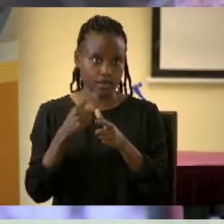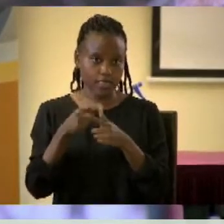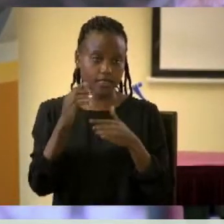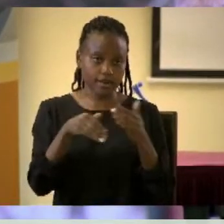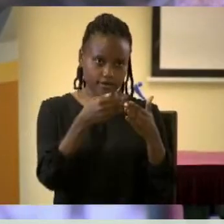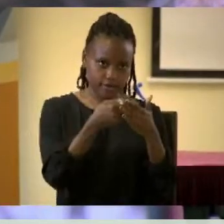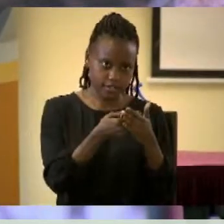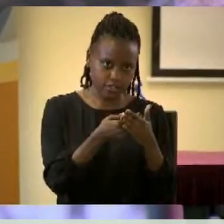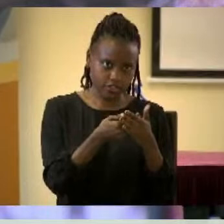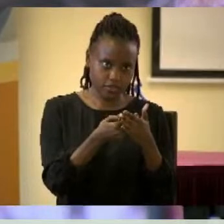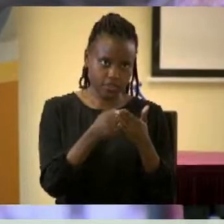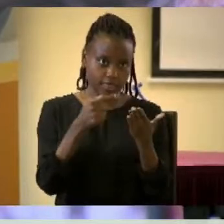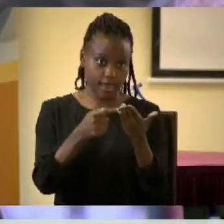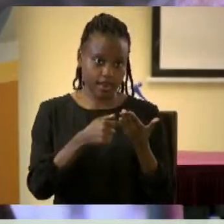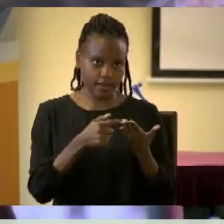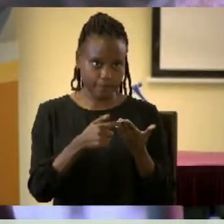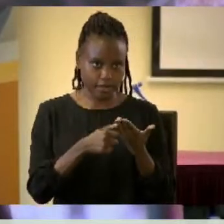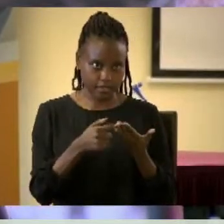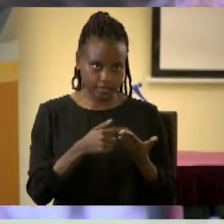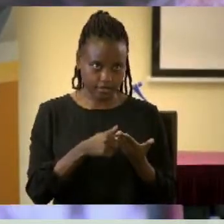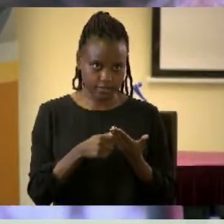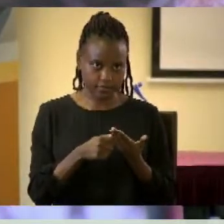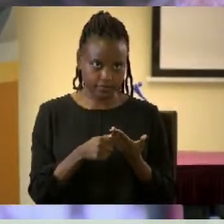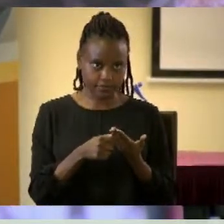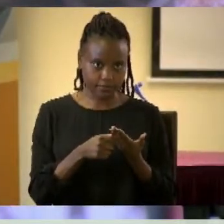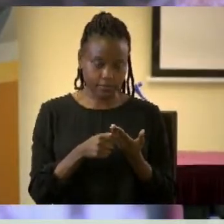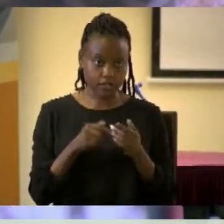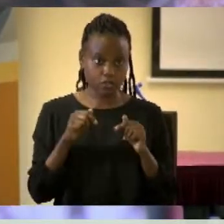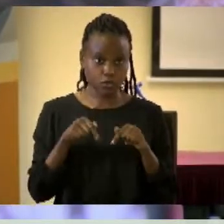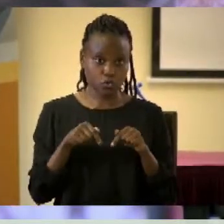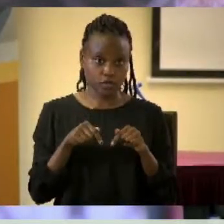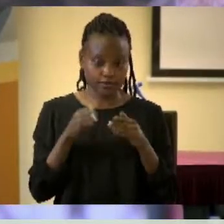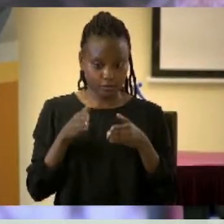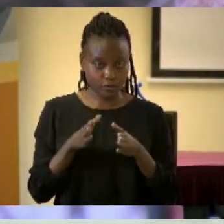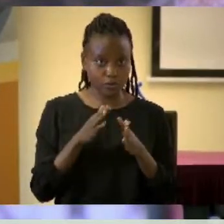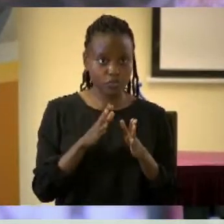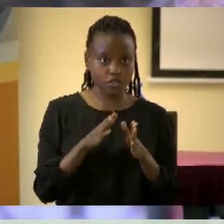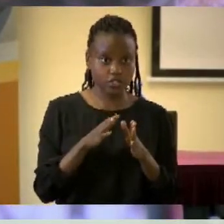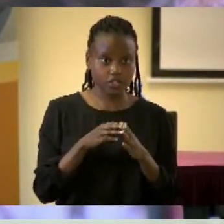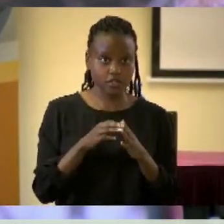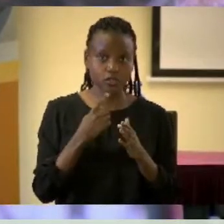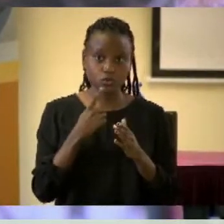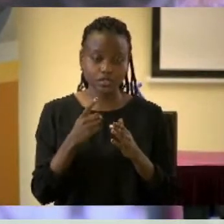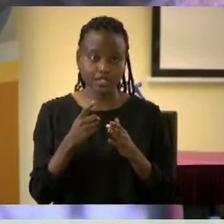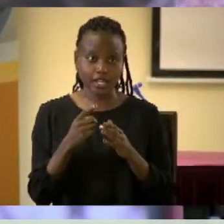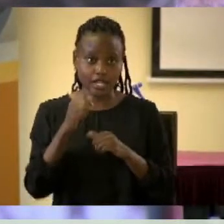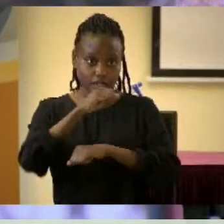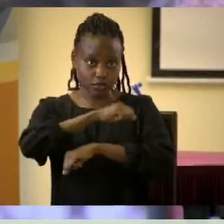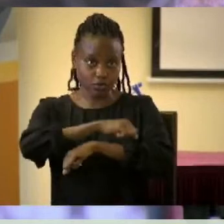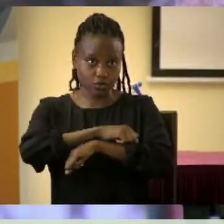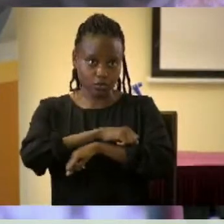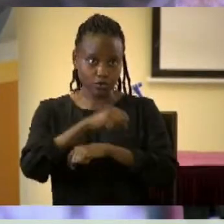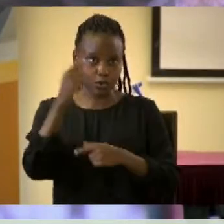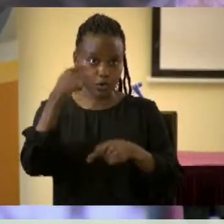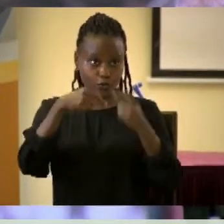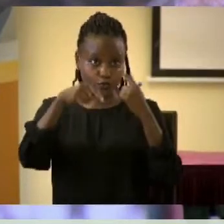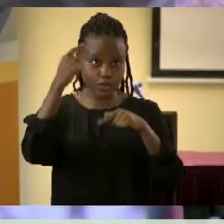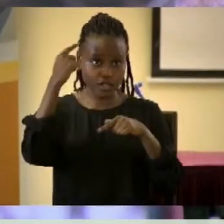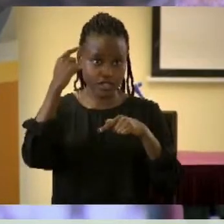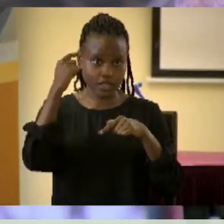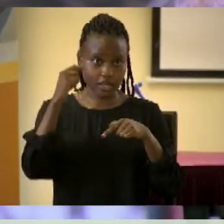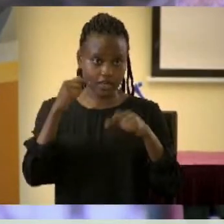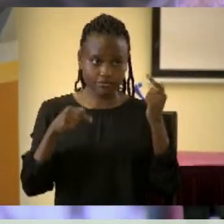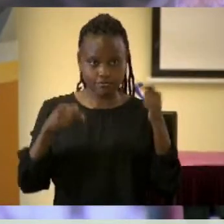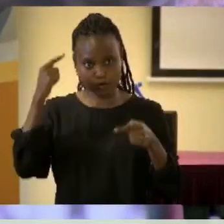debate. May I take this opportunity also to laud the faculty for winning against very stiff competition,